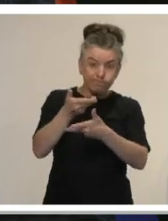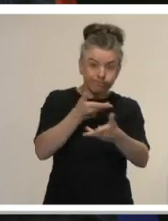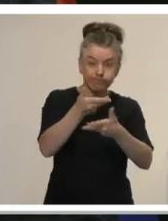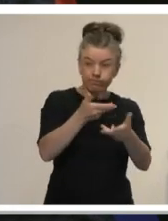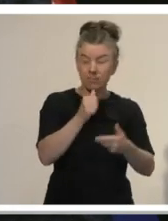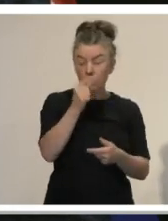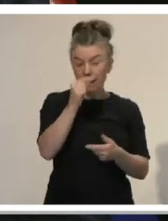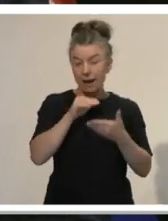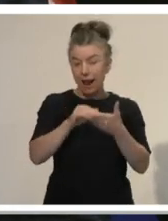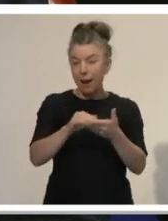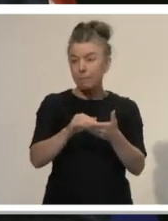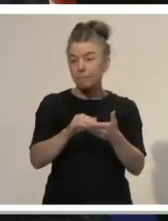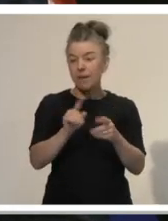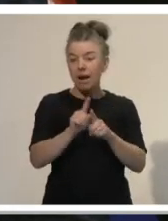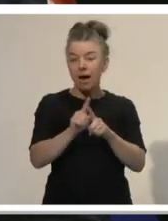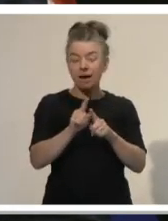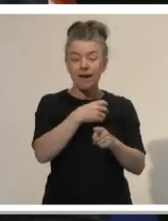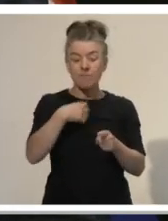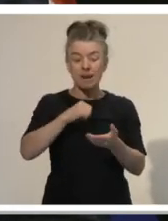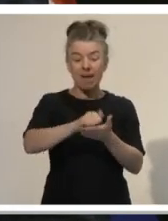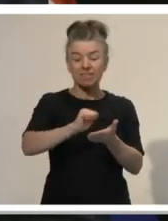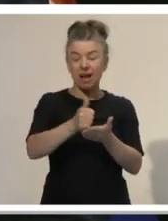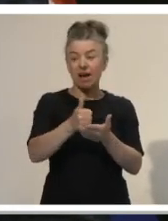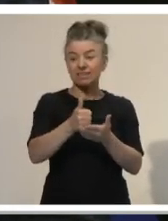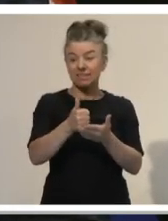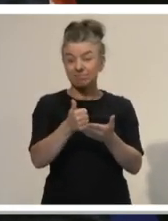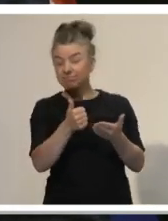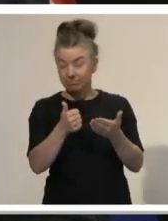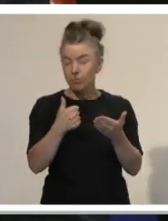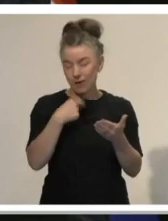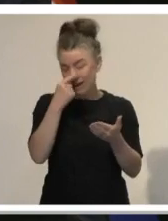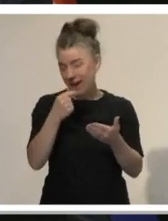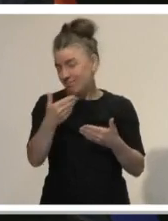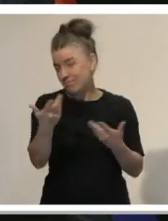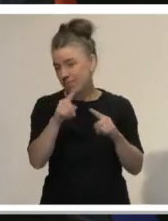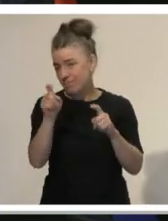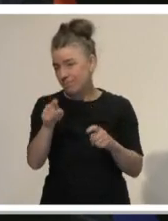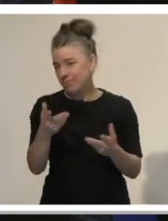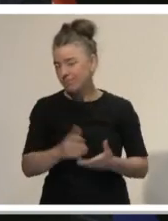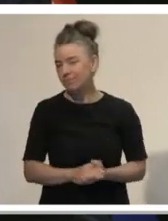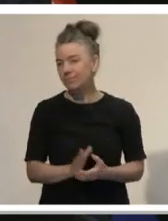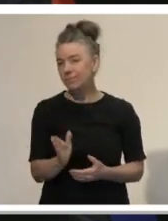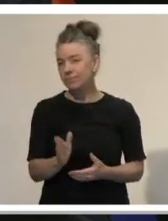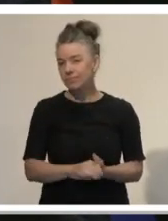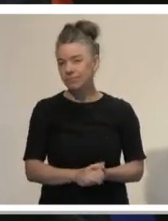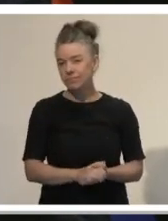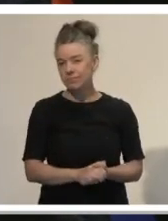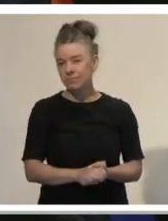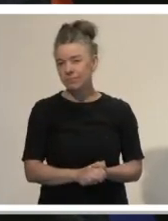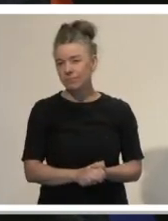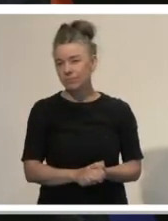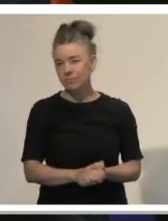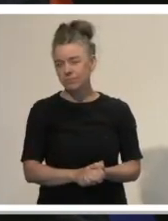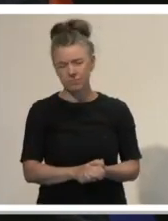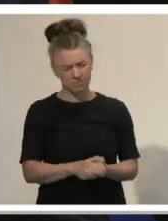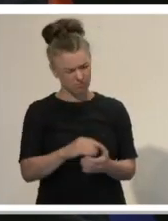with initiatives like bringing government advertising forward, we might be able to advance that. Do you not believe then that there's a need for urgency to help out